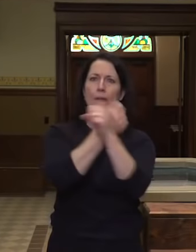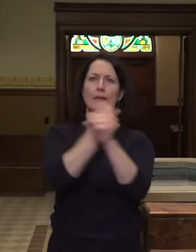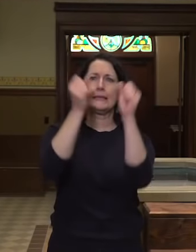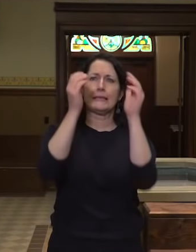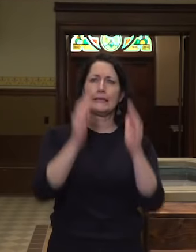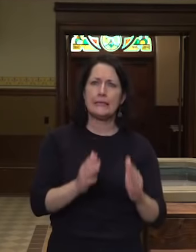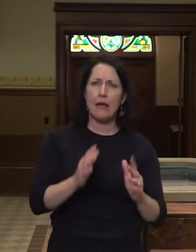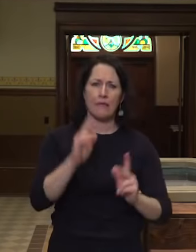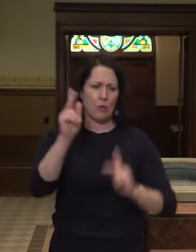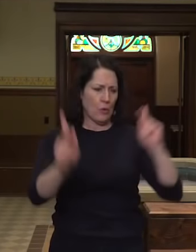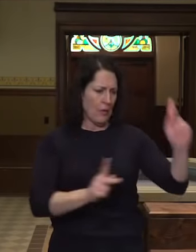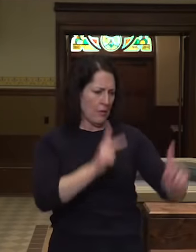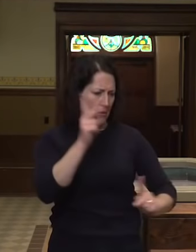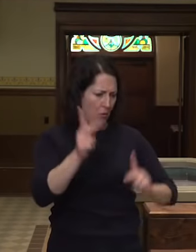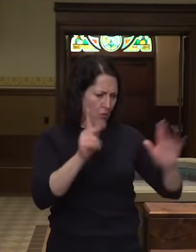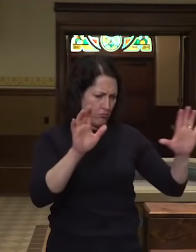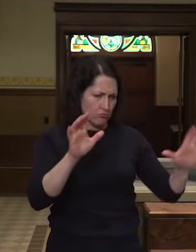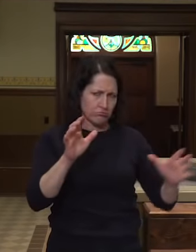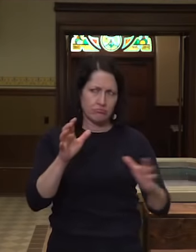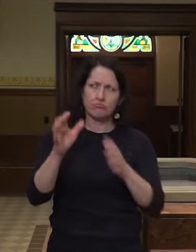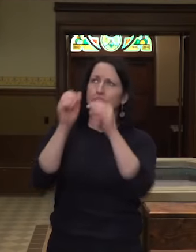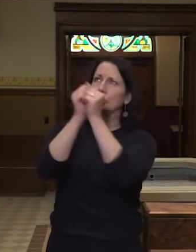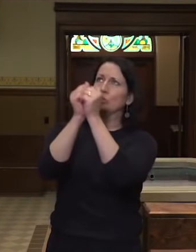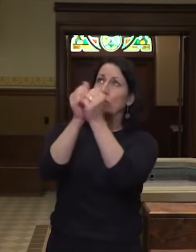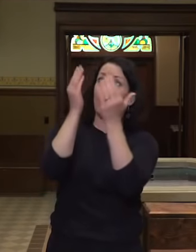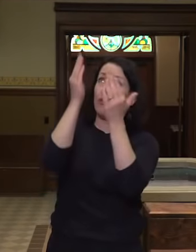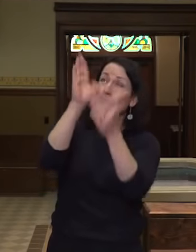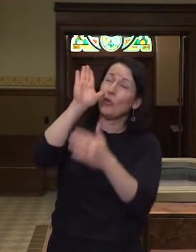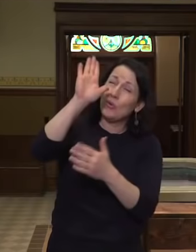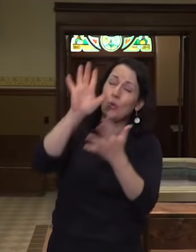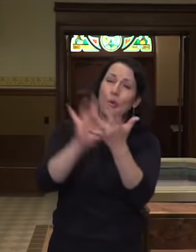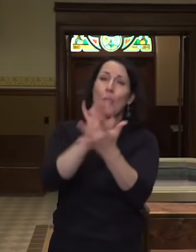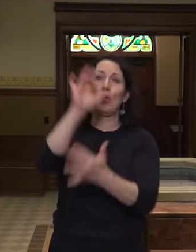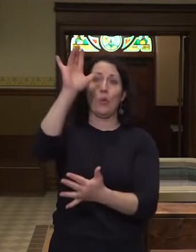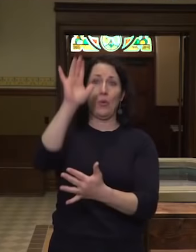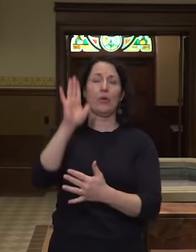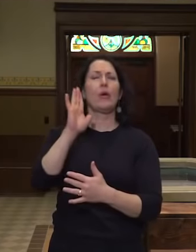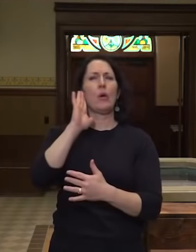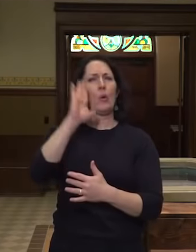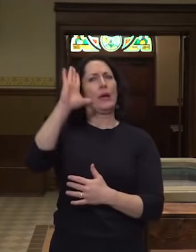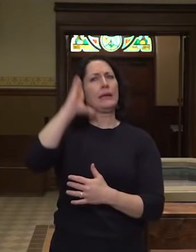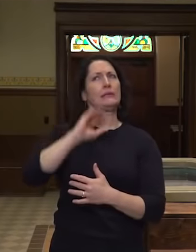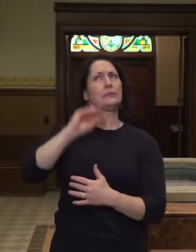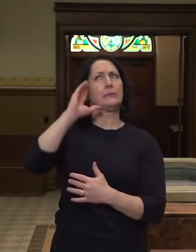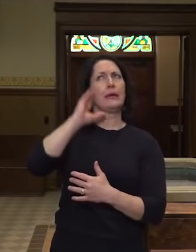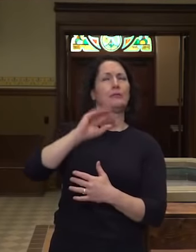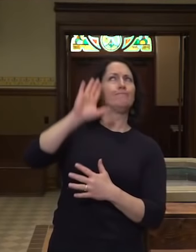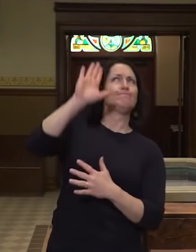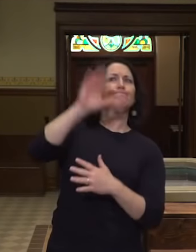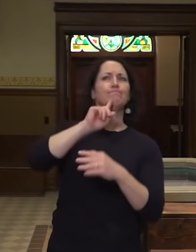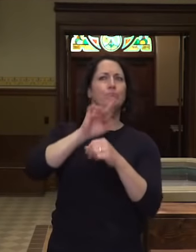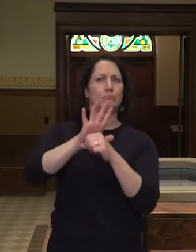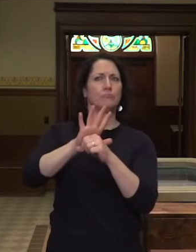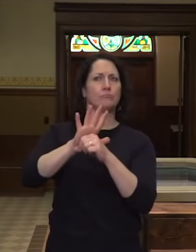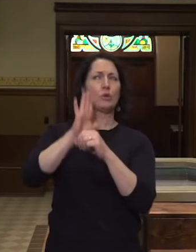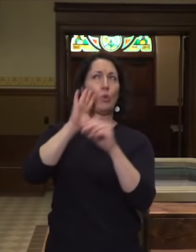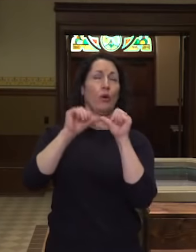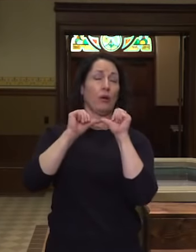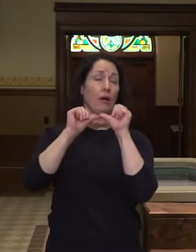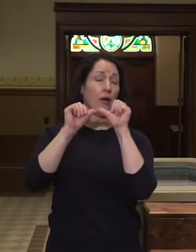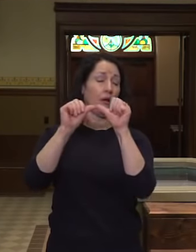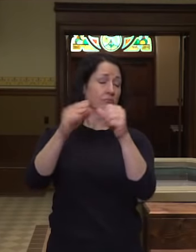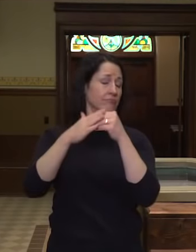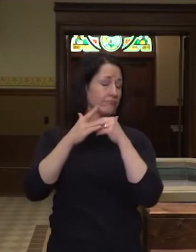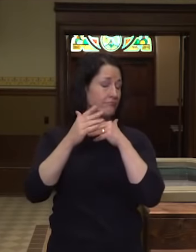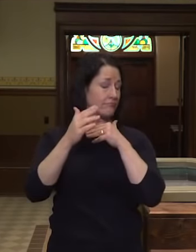race is with you in your glory, may experience as he promised, until the end of the